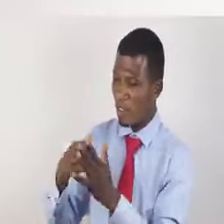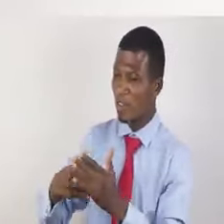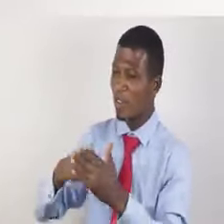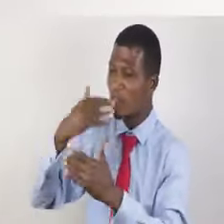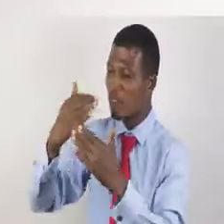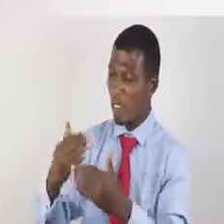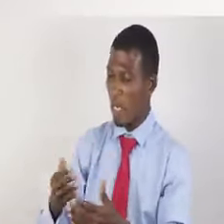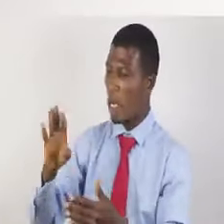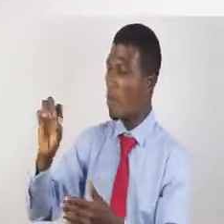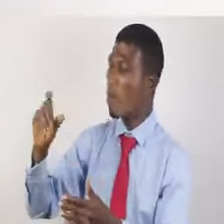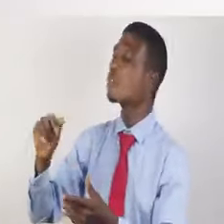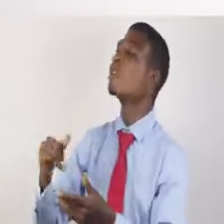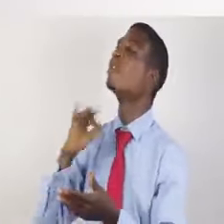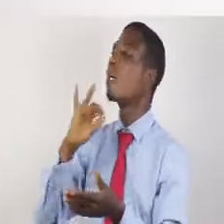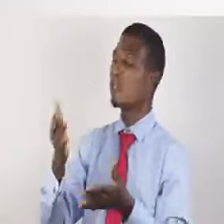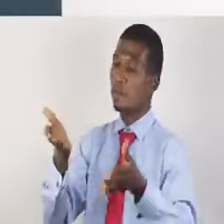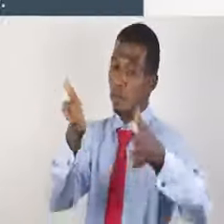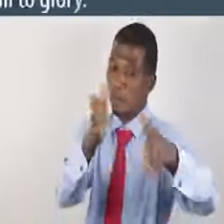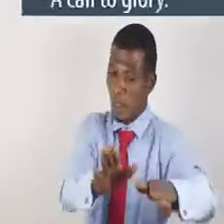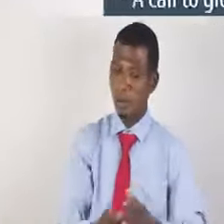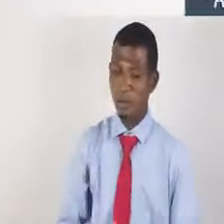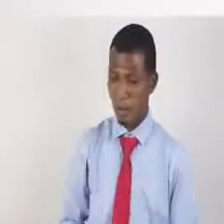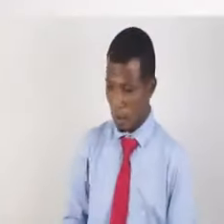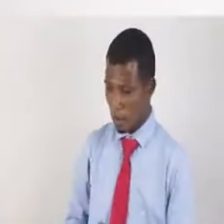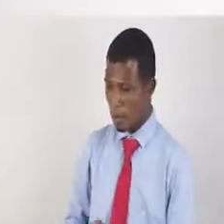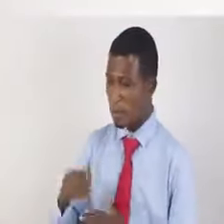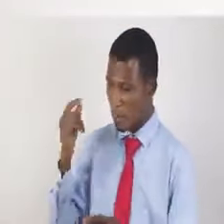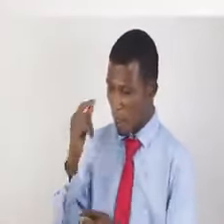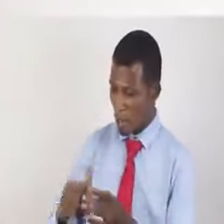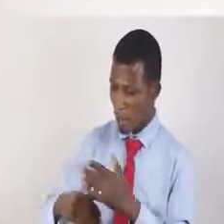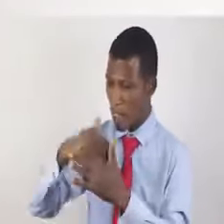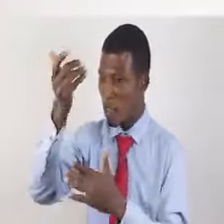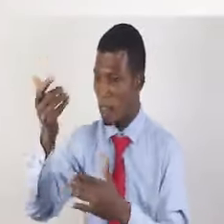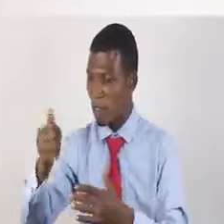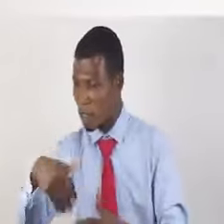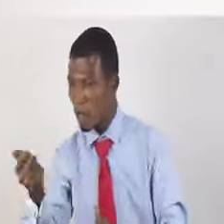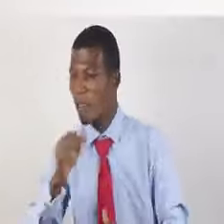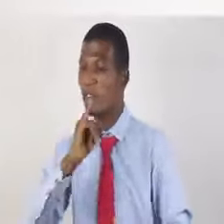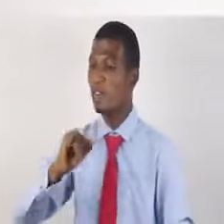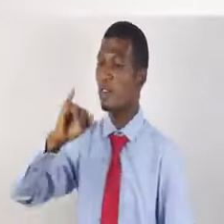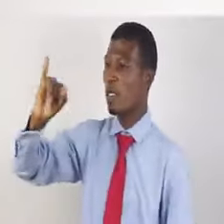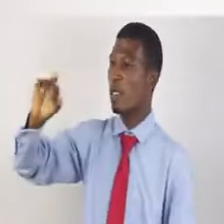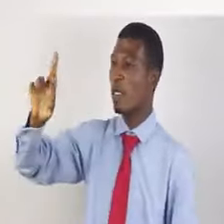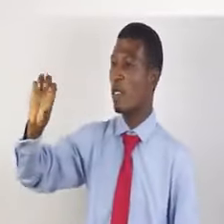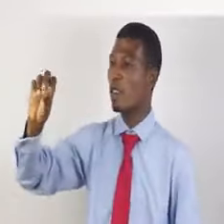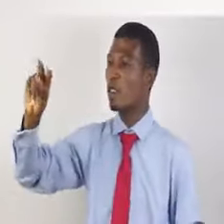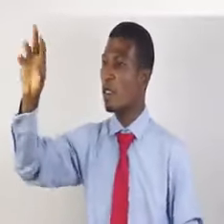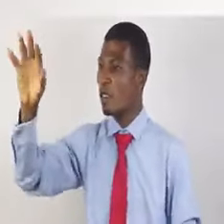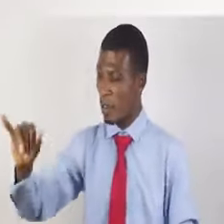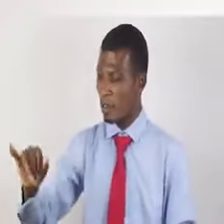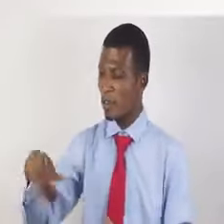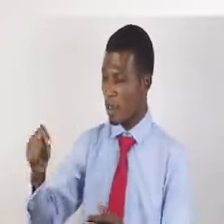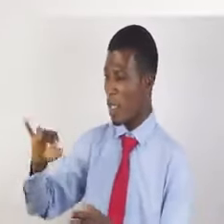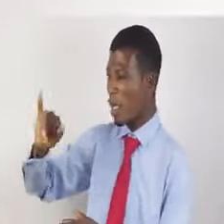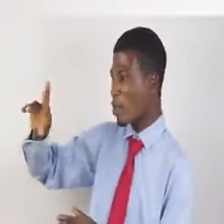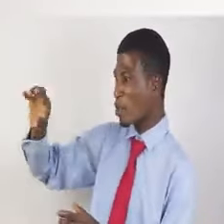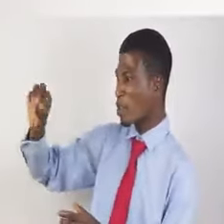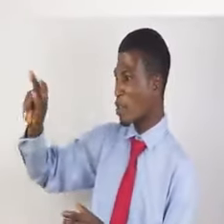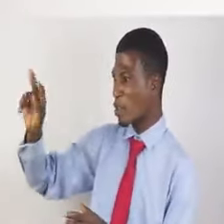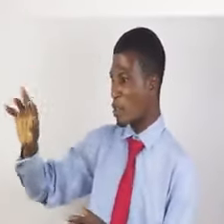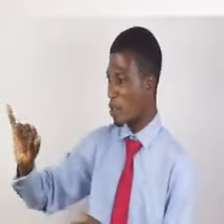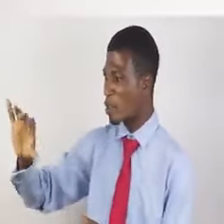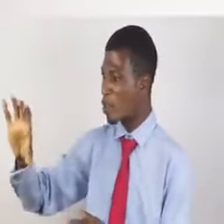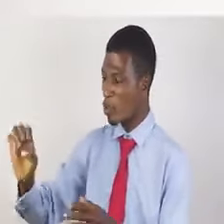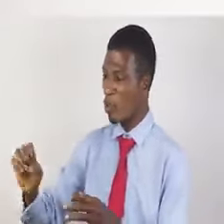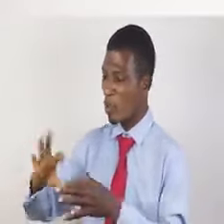of saying Bolanle has died. Moving on, the next on our list is irony. Now, an ironical